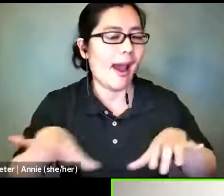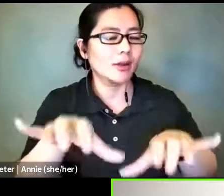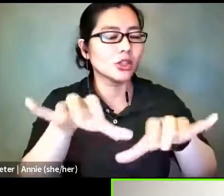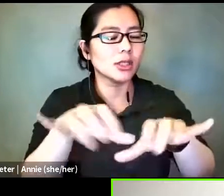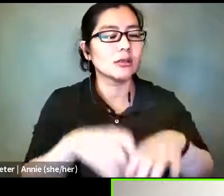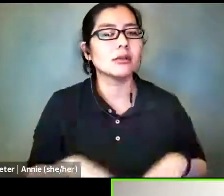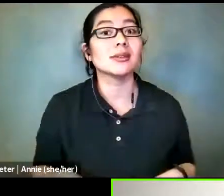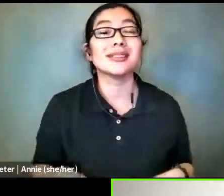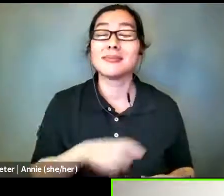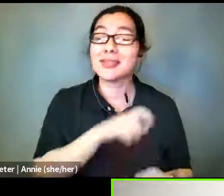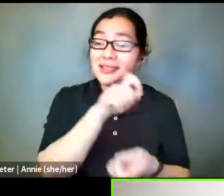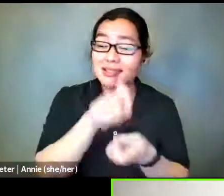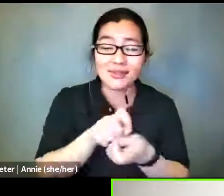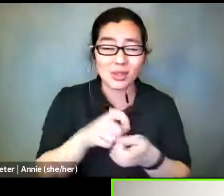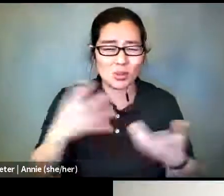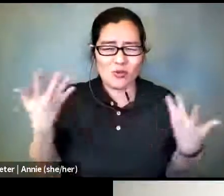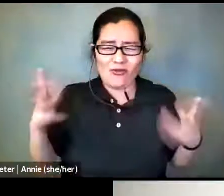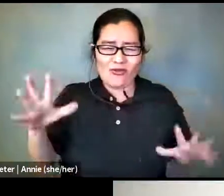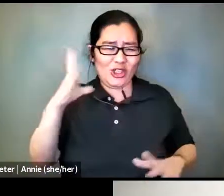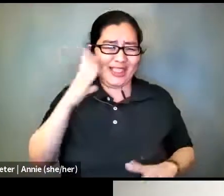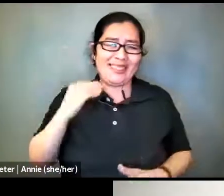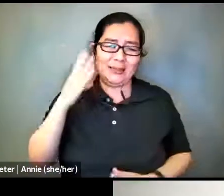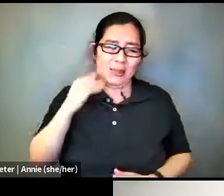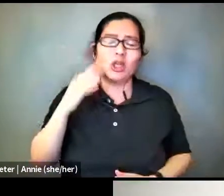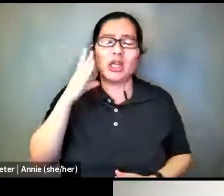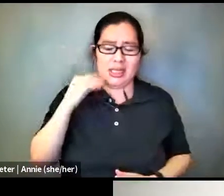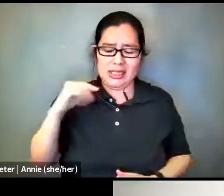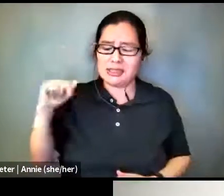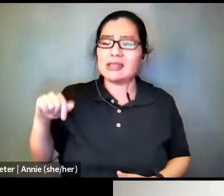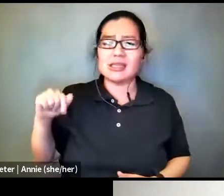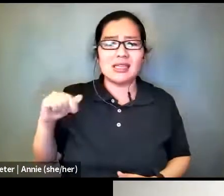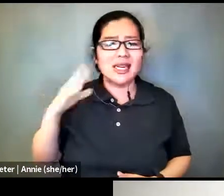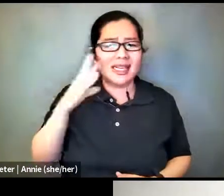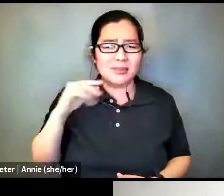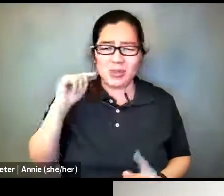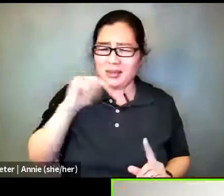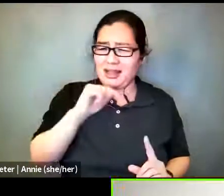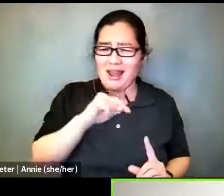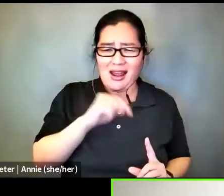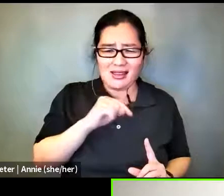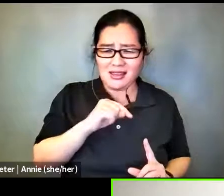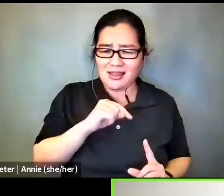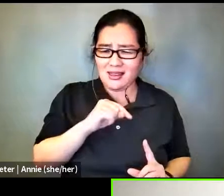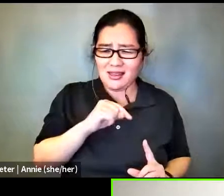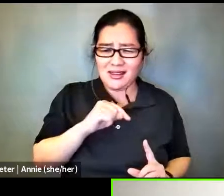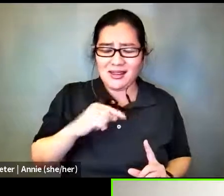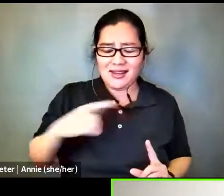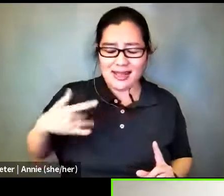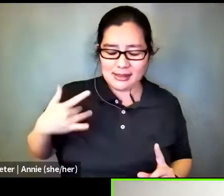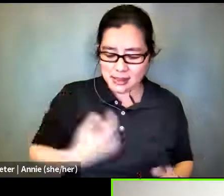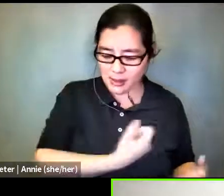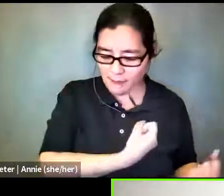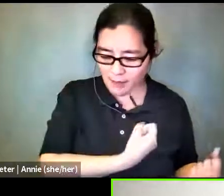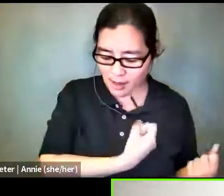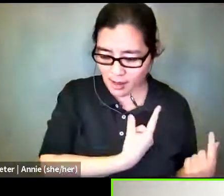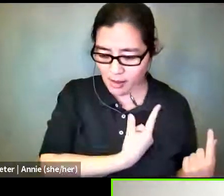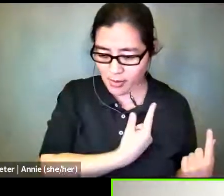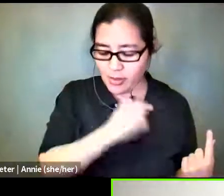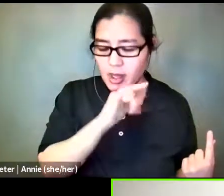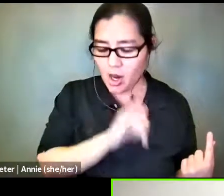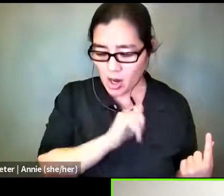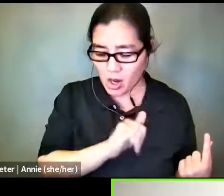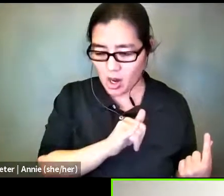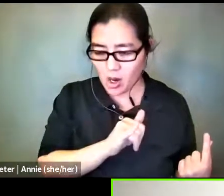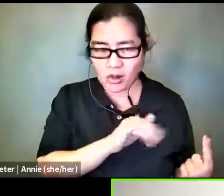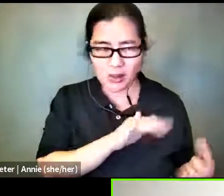you've been in those shoes, right? And giving that grace and having that sense of empathy of, oh, this might be what